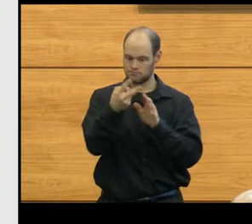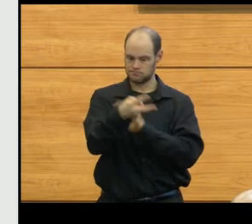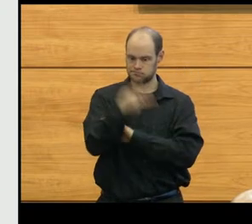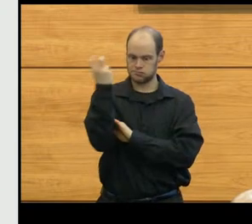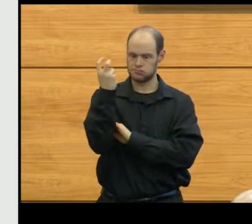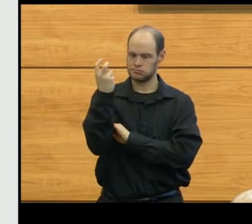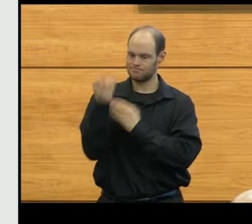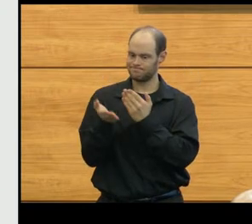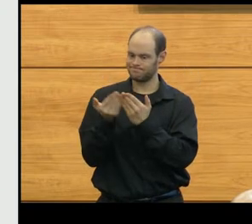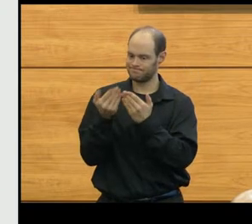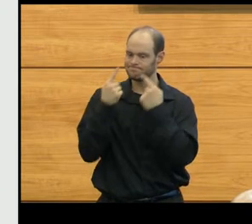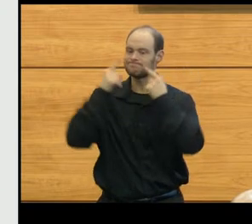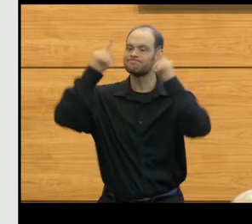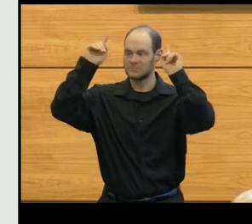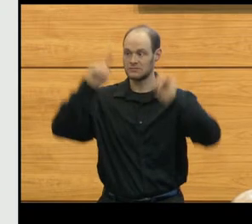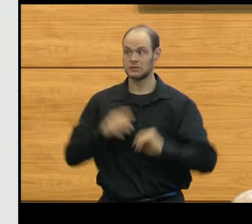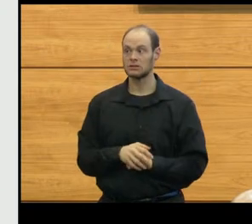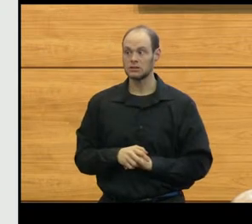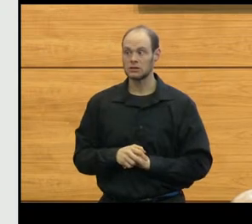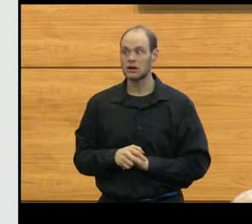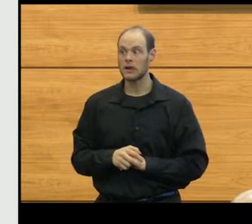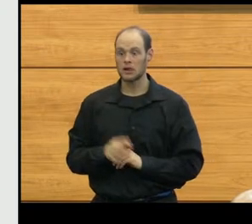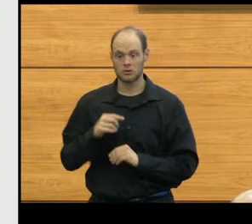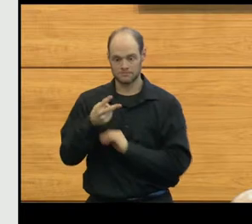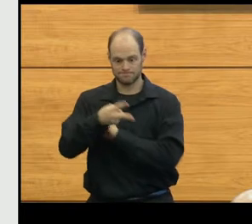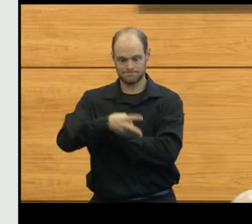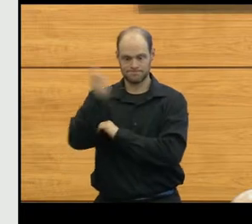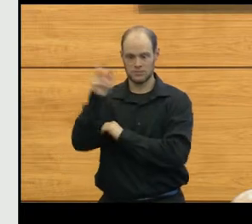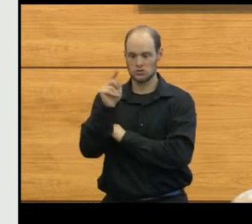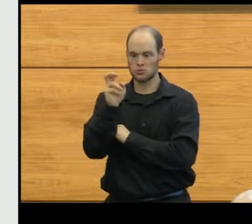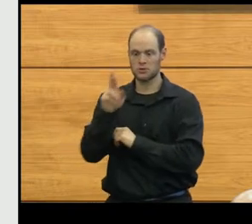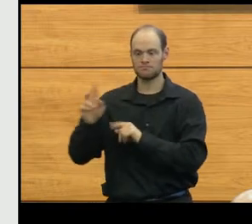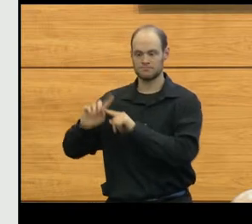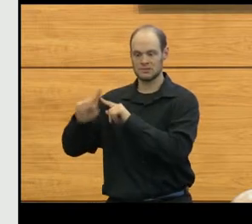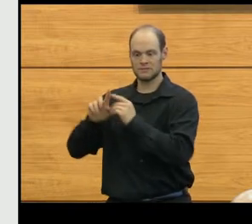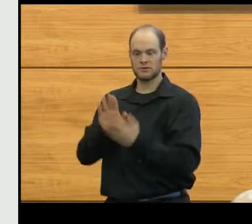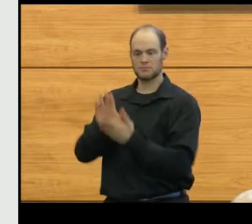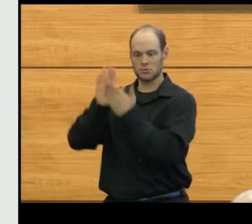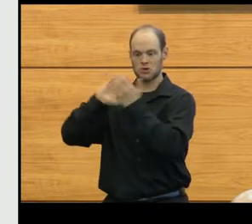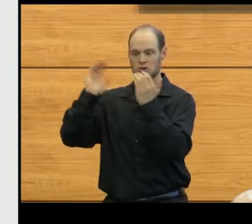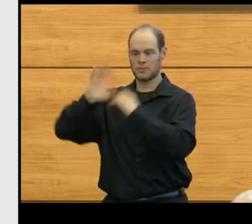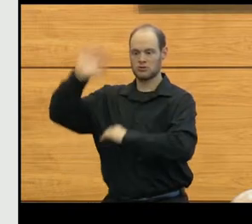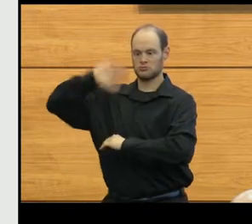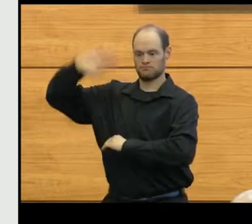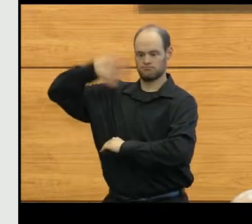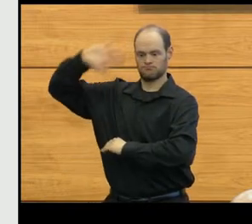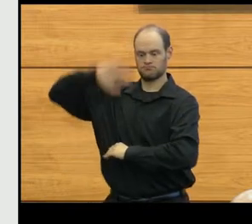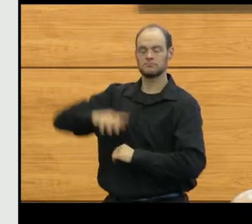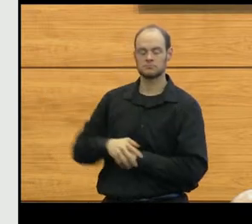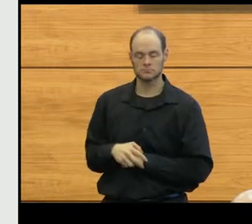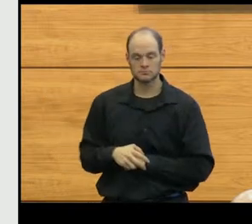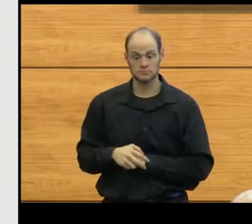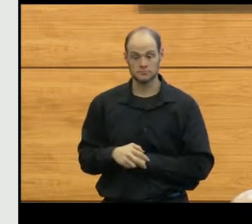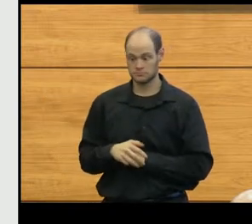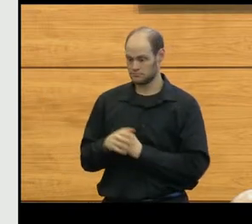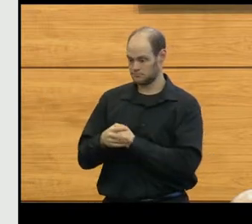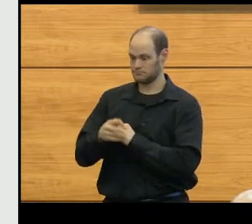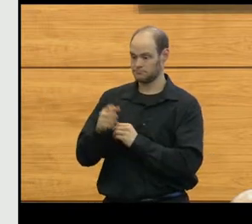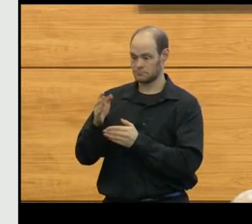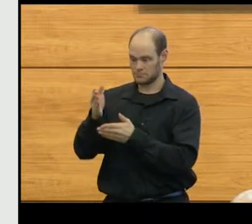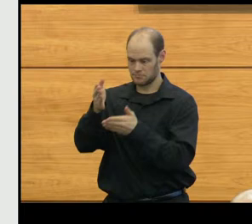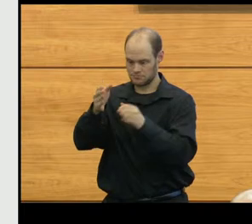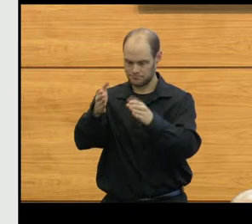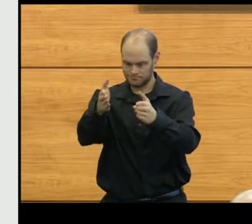success. And finally, we even take out tumors in a way differently than when I first started. We take them out in